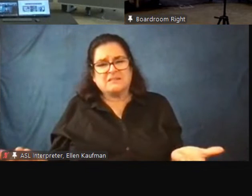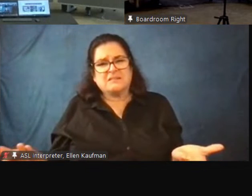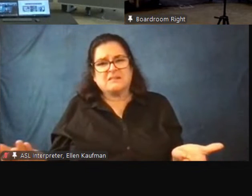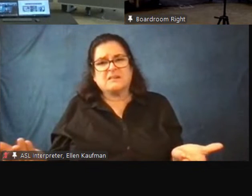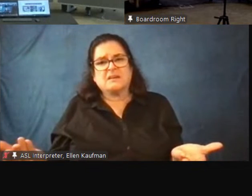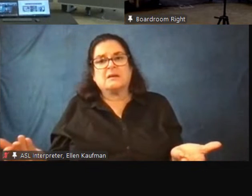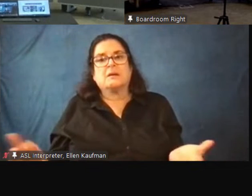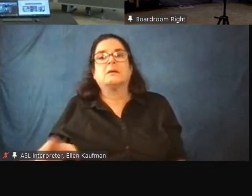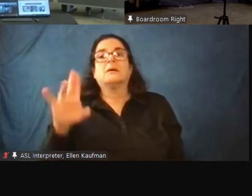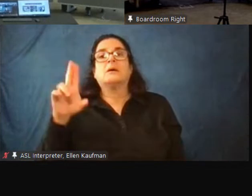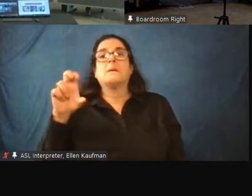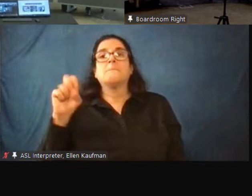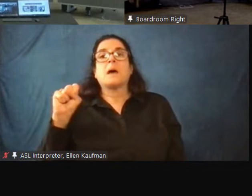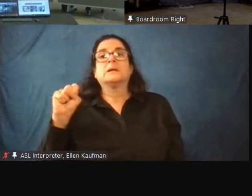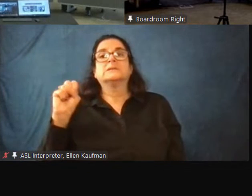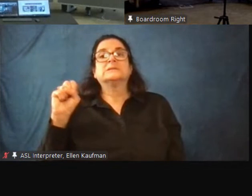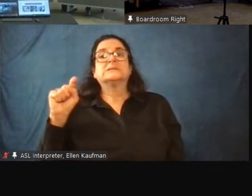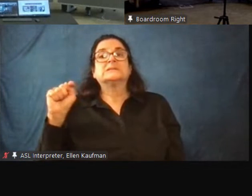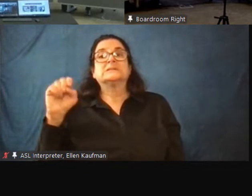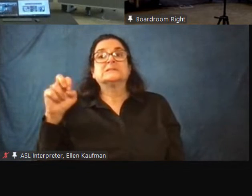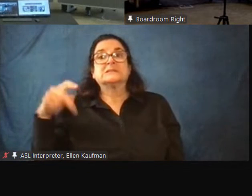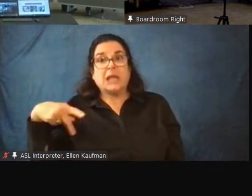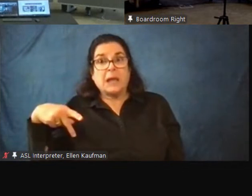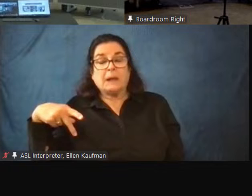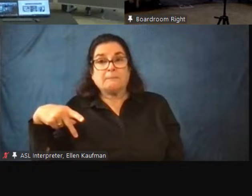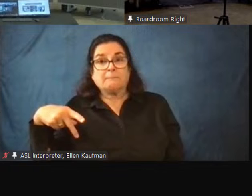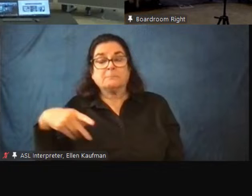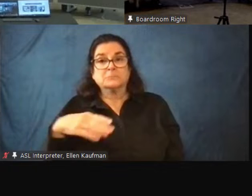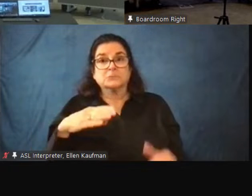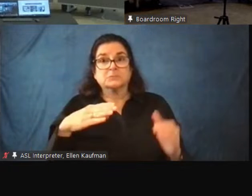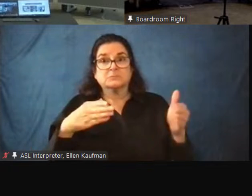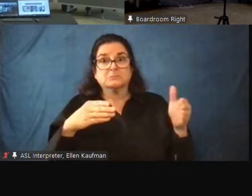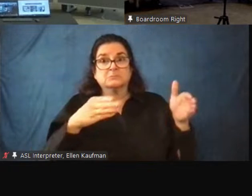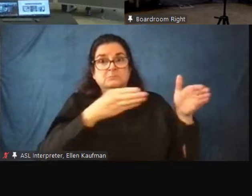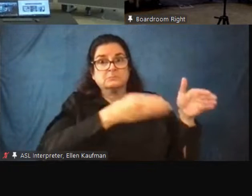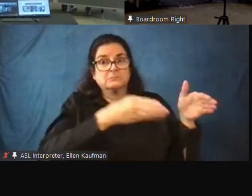The bus stops. Can you guys